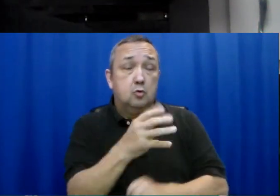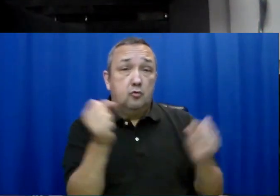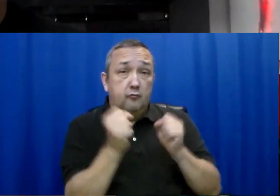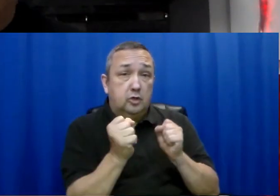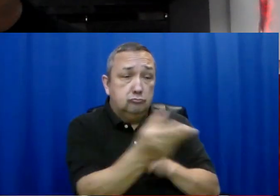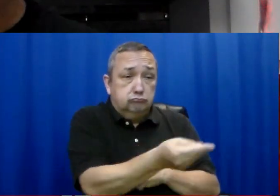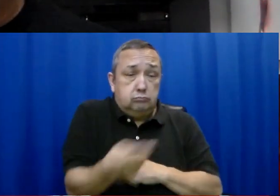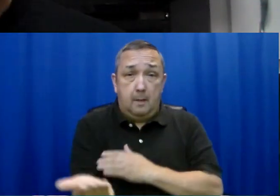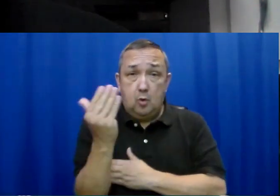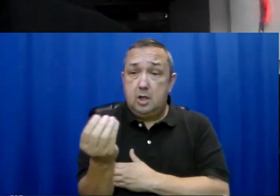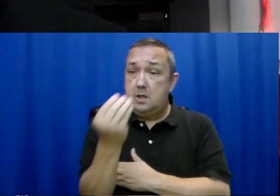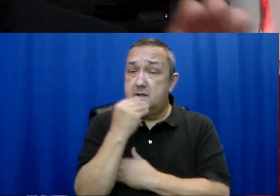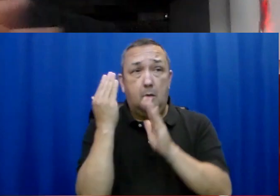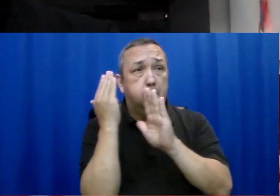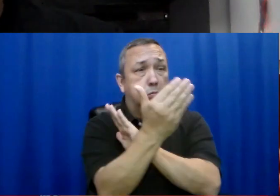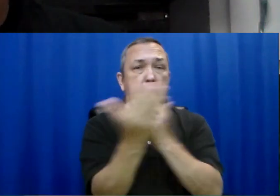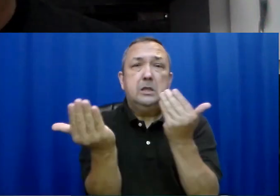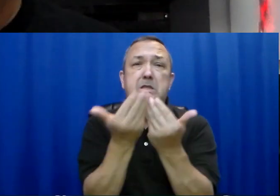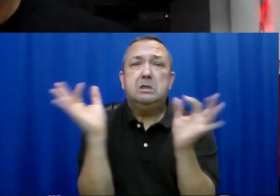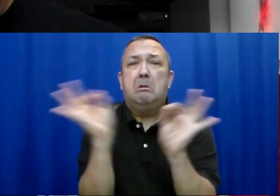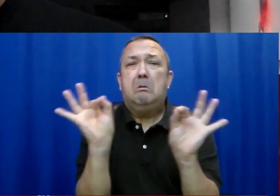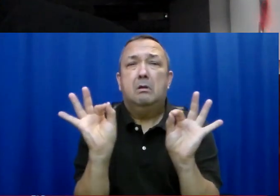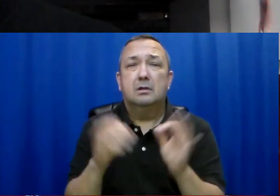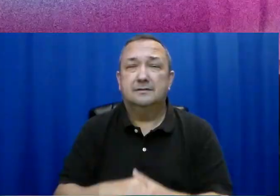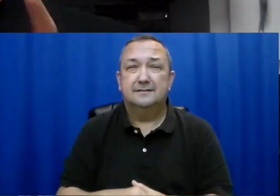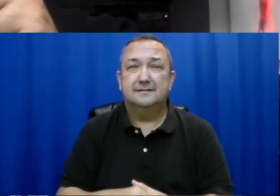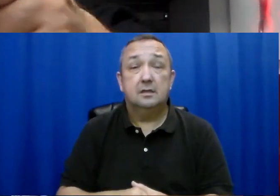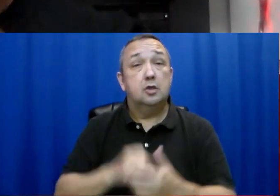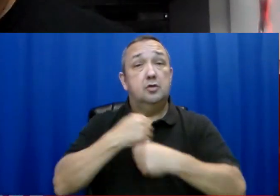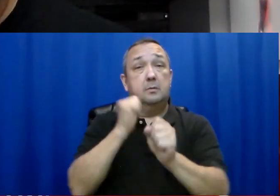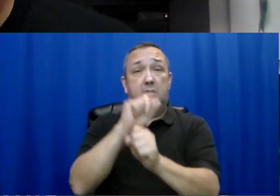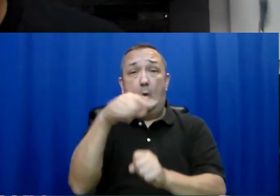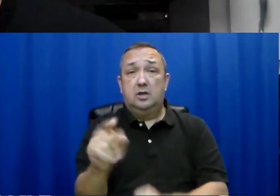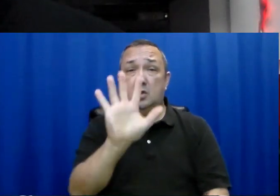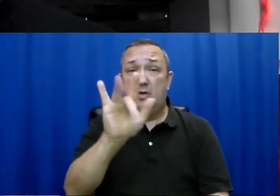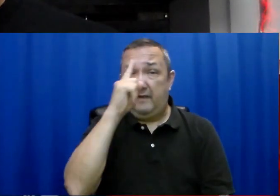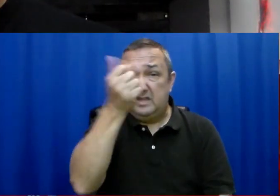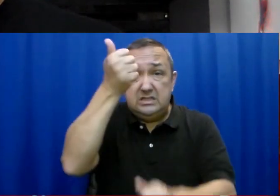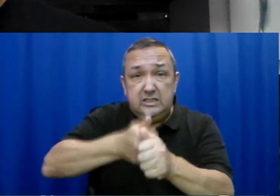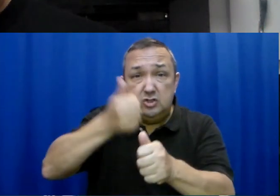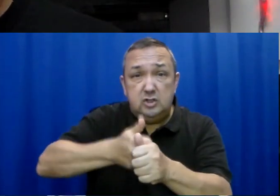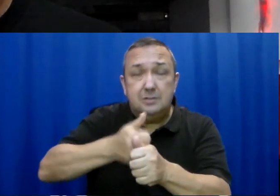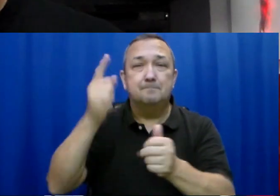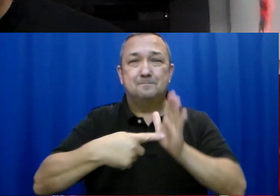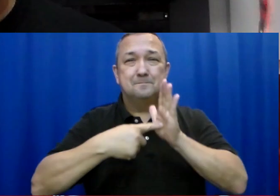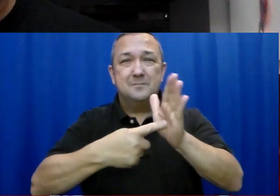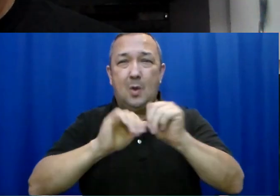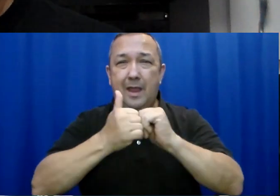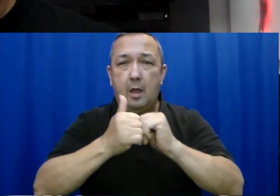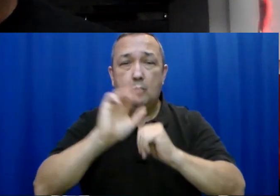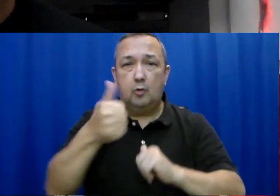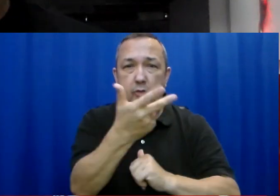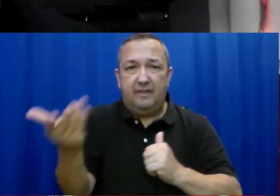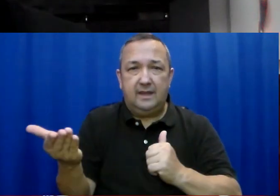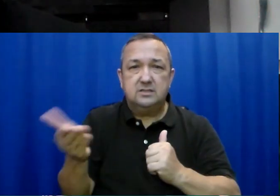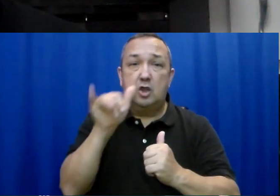So you put them in the fridge, take them out in the morning, and you're out the door, no fuss, no muss. You can make them for only 25 cents a piece. I'm going to show you how with